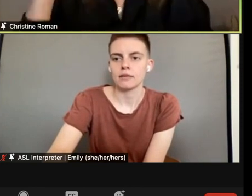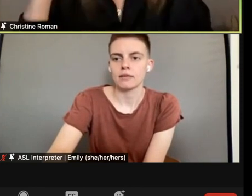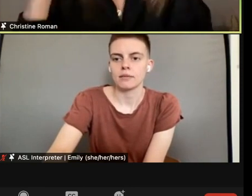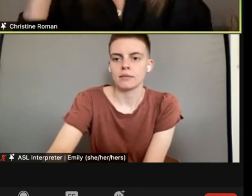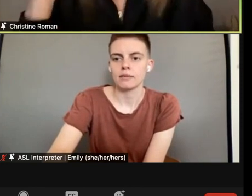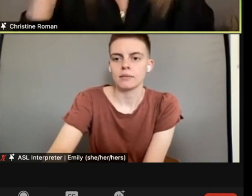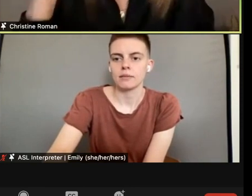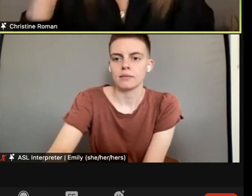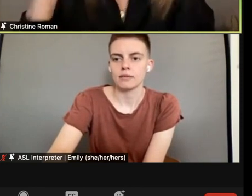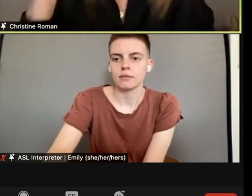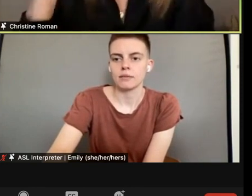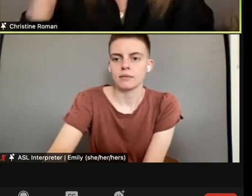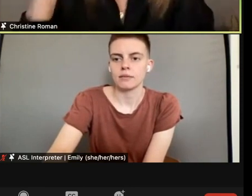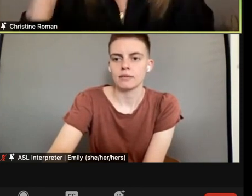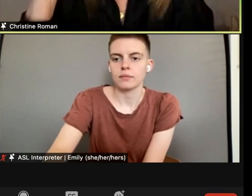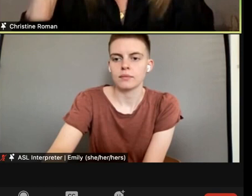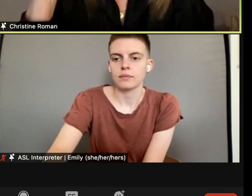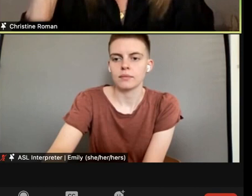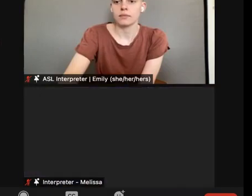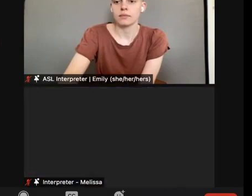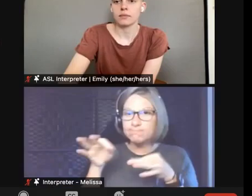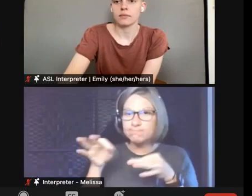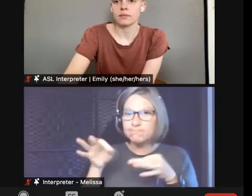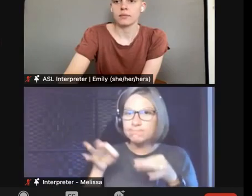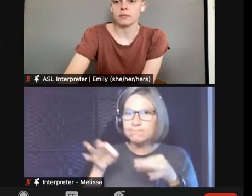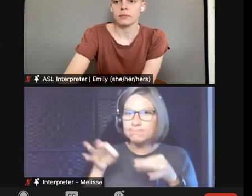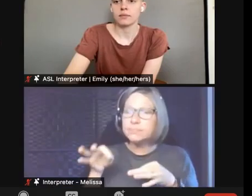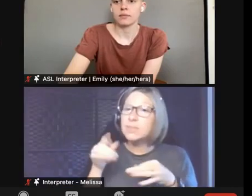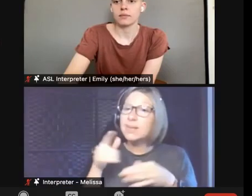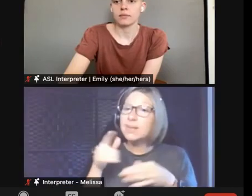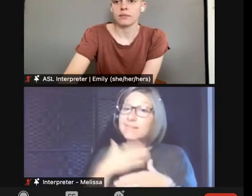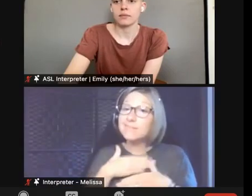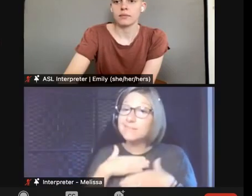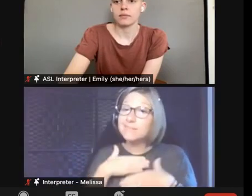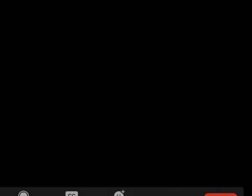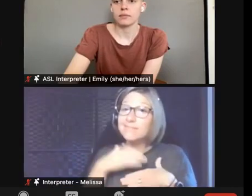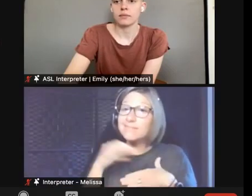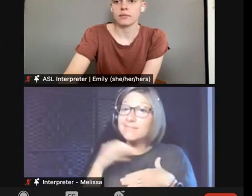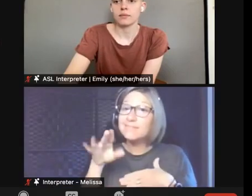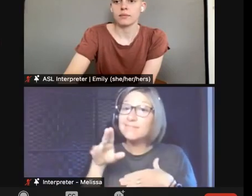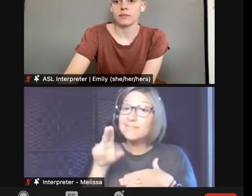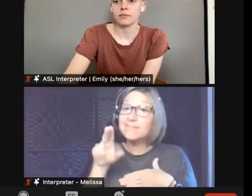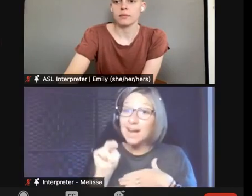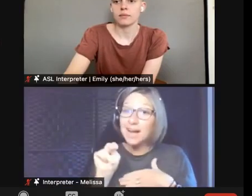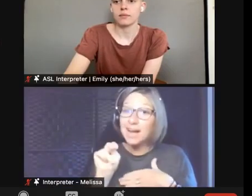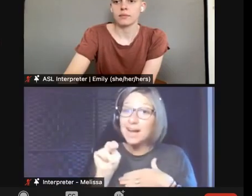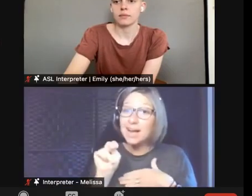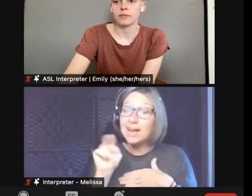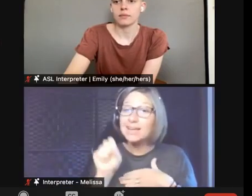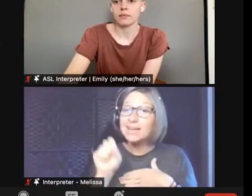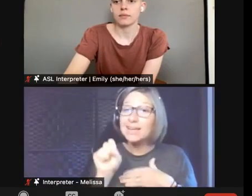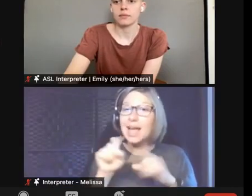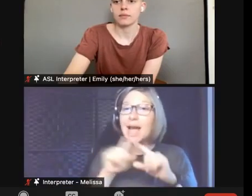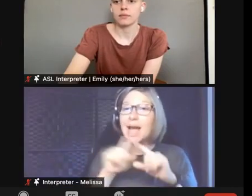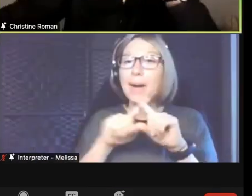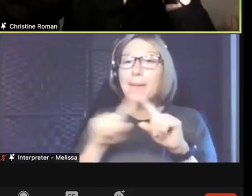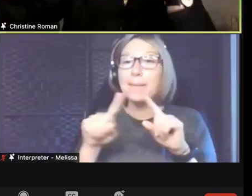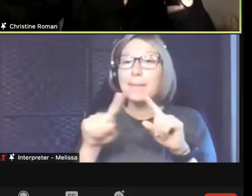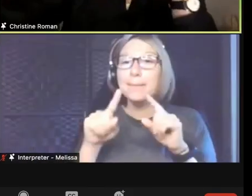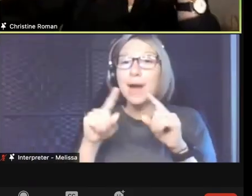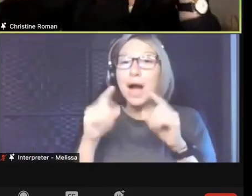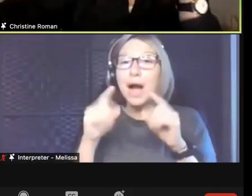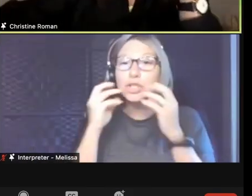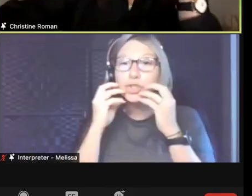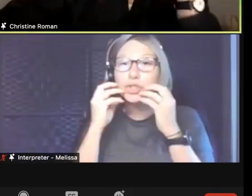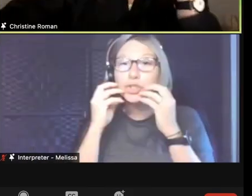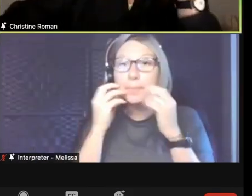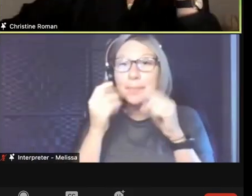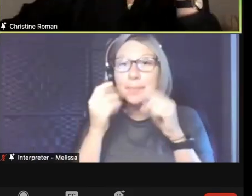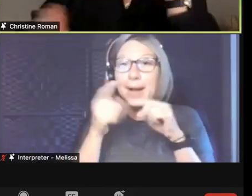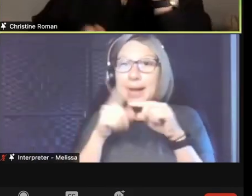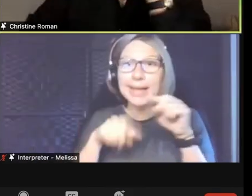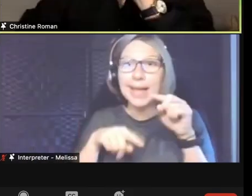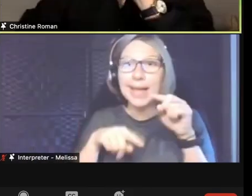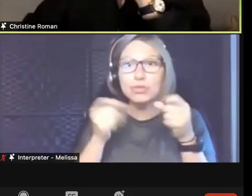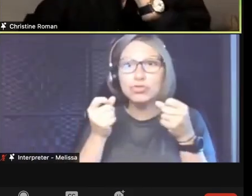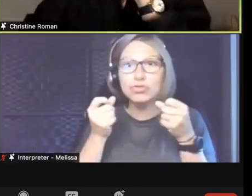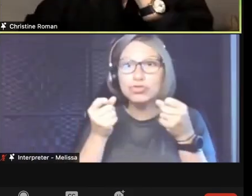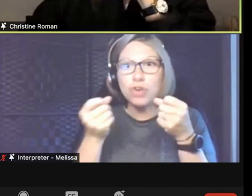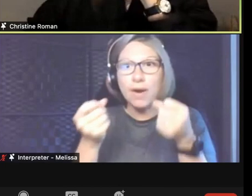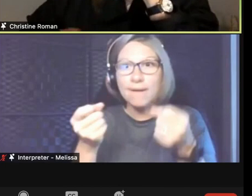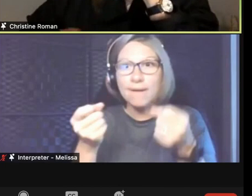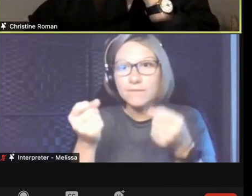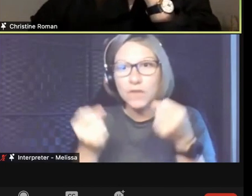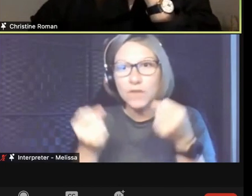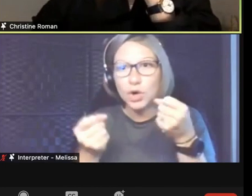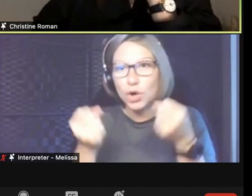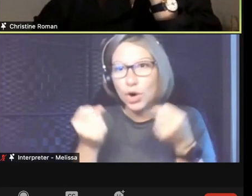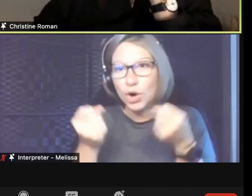can't really drive a car, right? It's really important. And it's a glitch that is all too common,